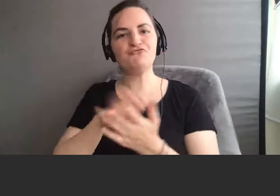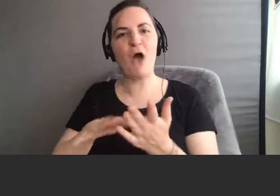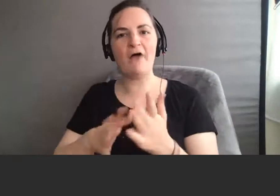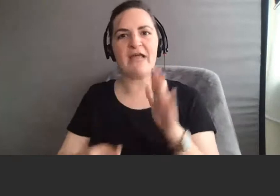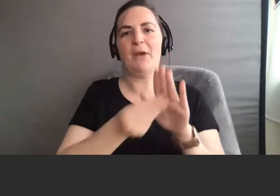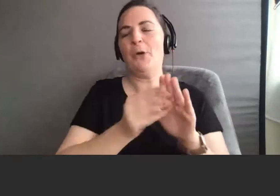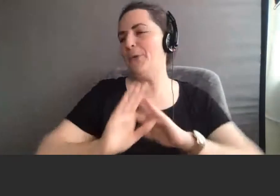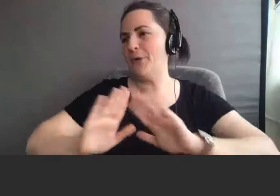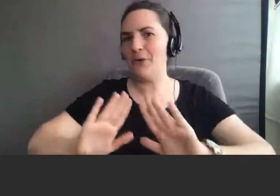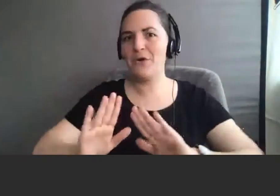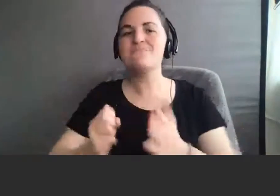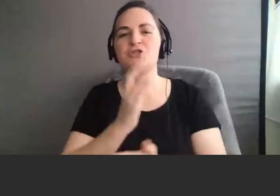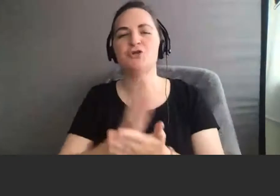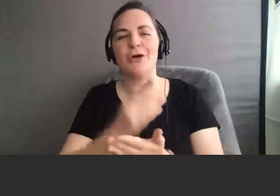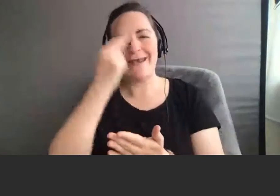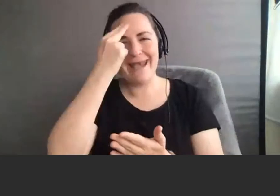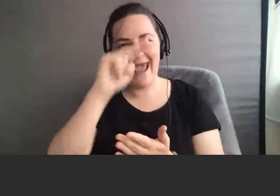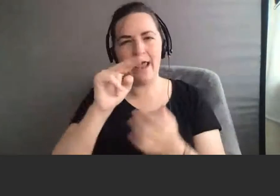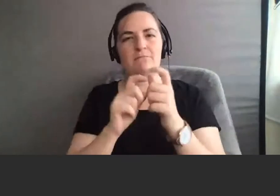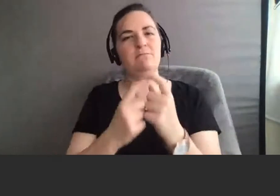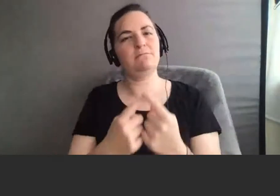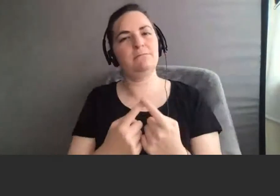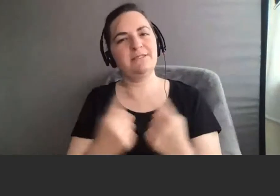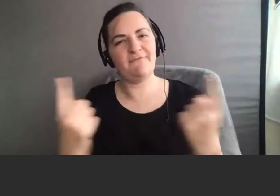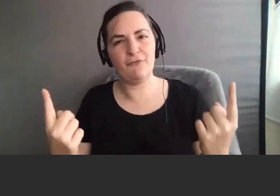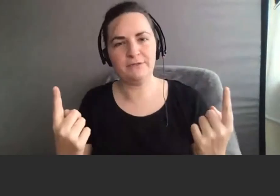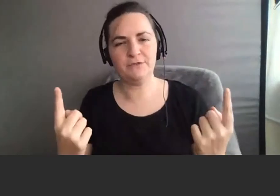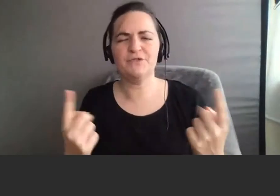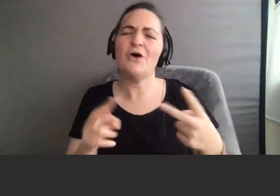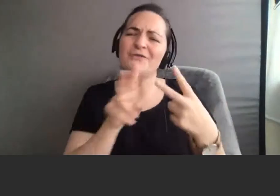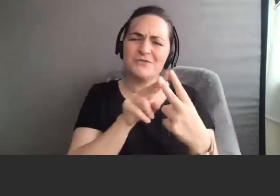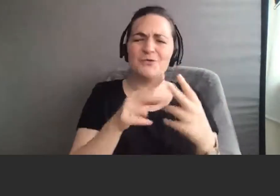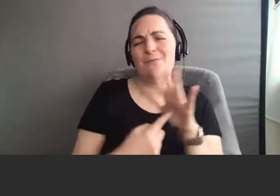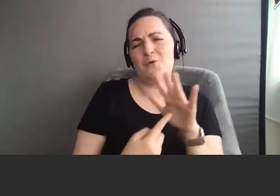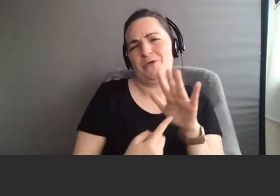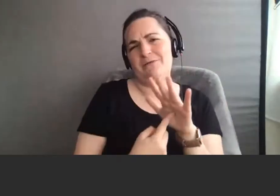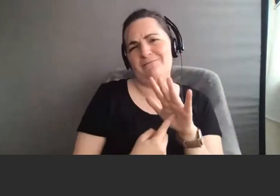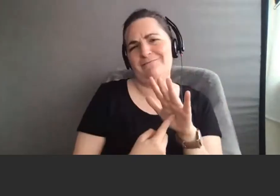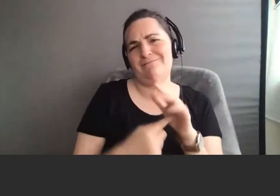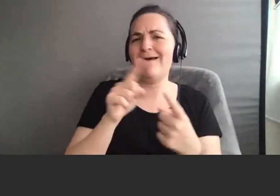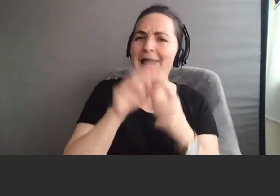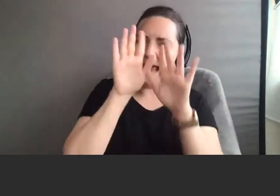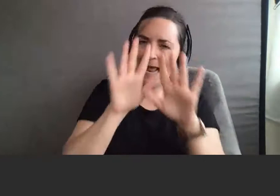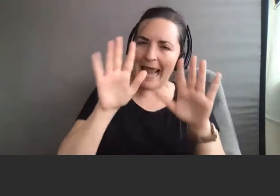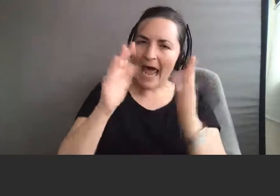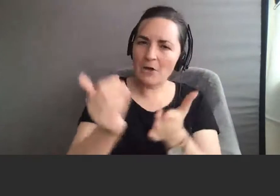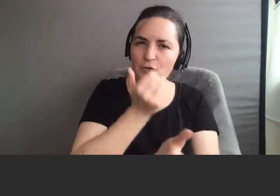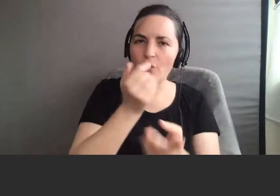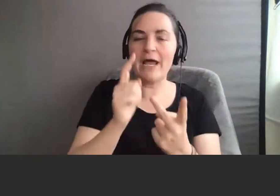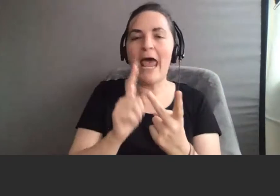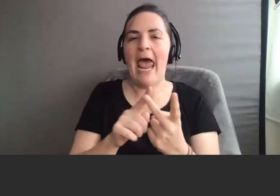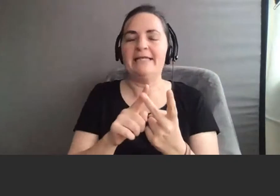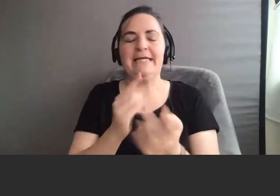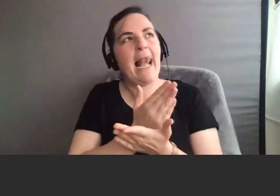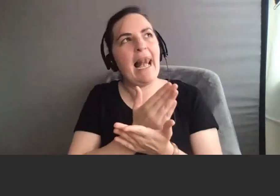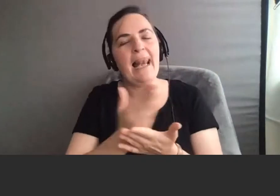Okay, so two important things: a cloud storage and clear